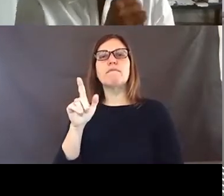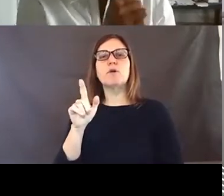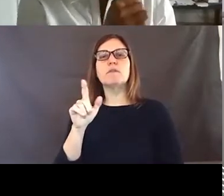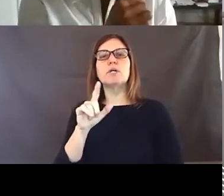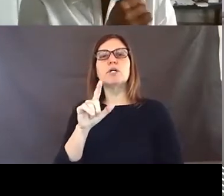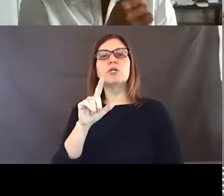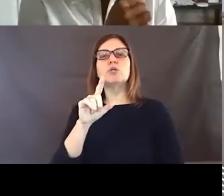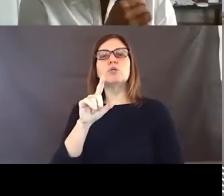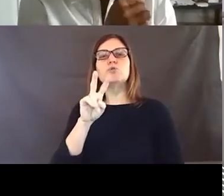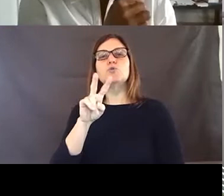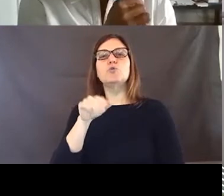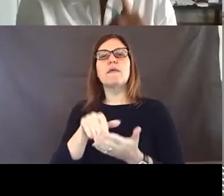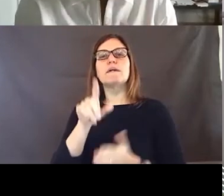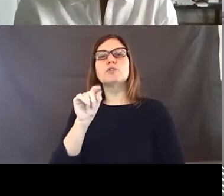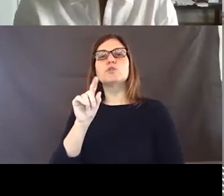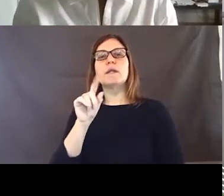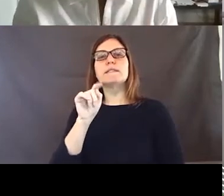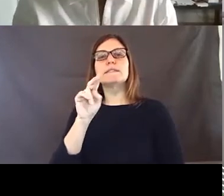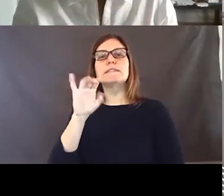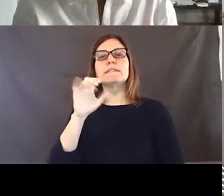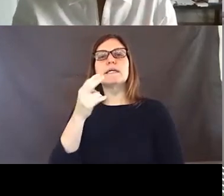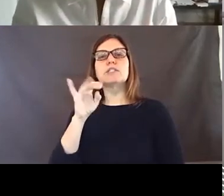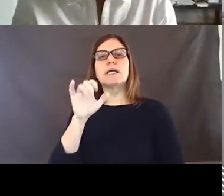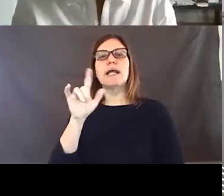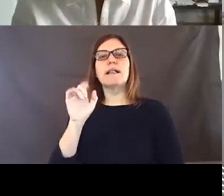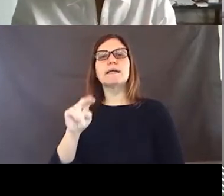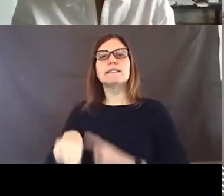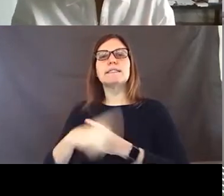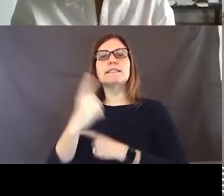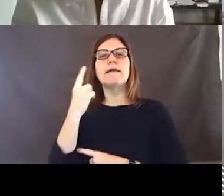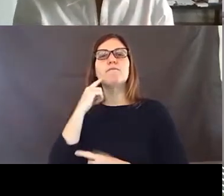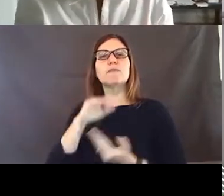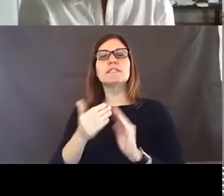2020, to be Tunch Ilkin Day in the City of Pittsburgh.